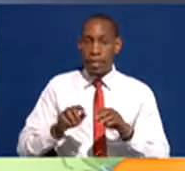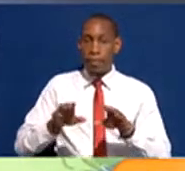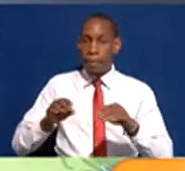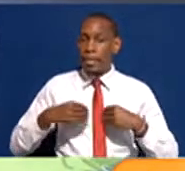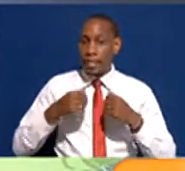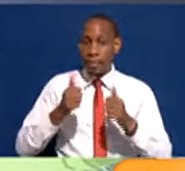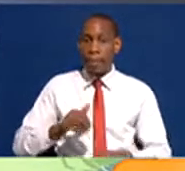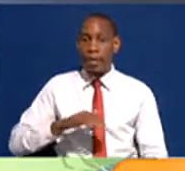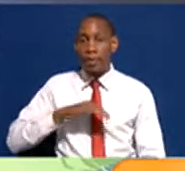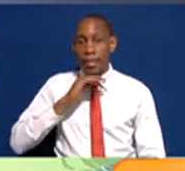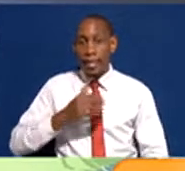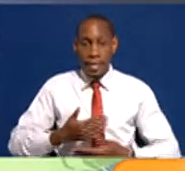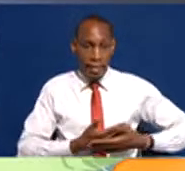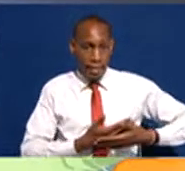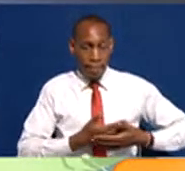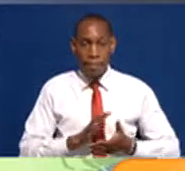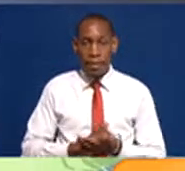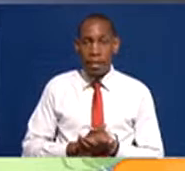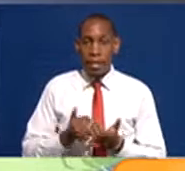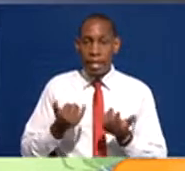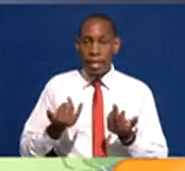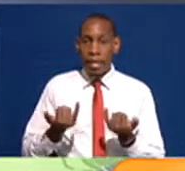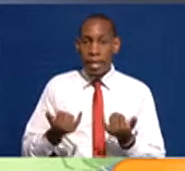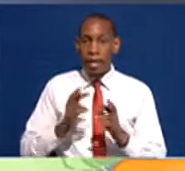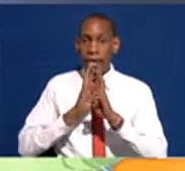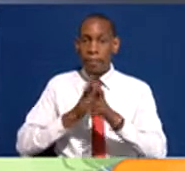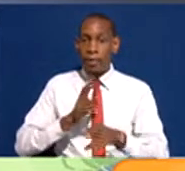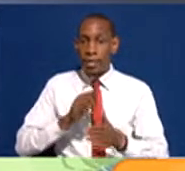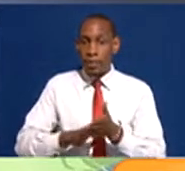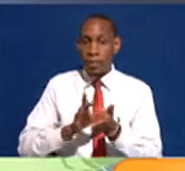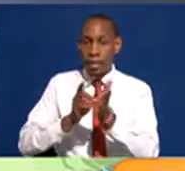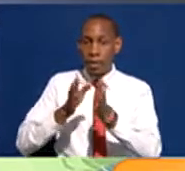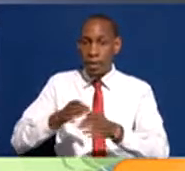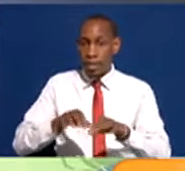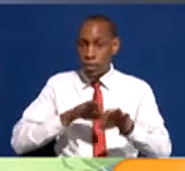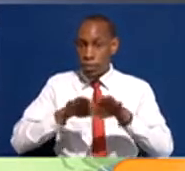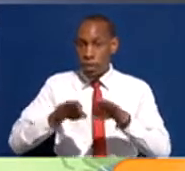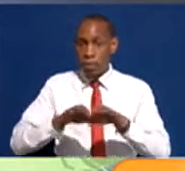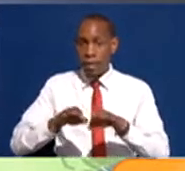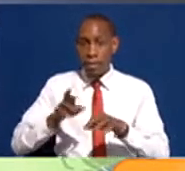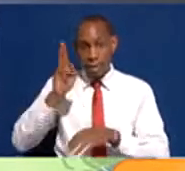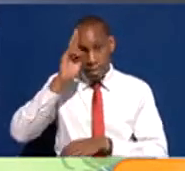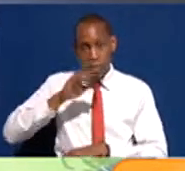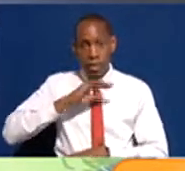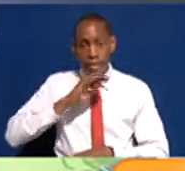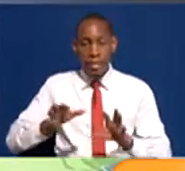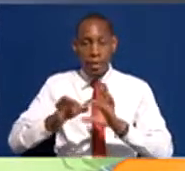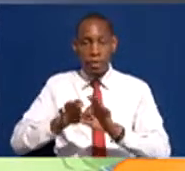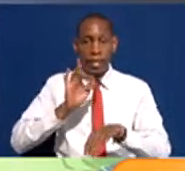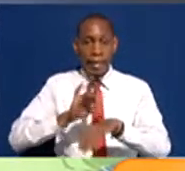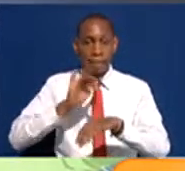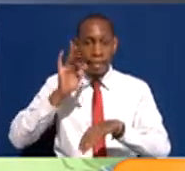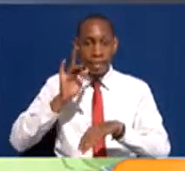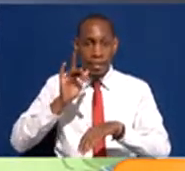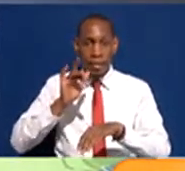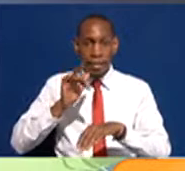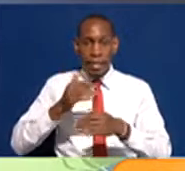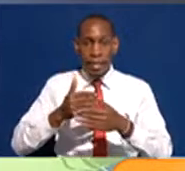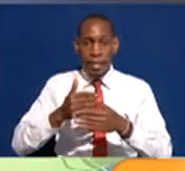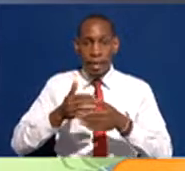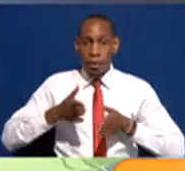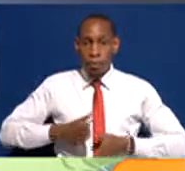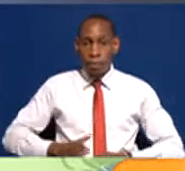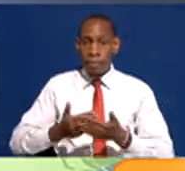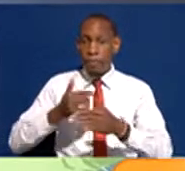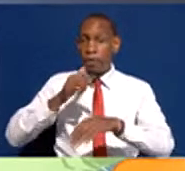loss. As Marianne Nyambura reports, medics say the cause of death is related to complications of preterm